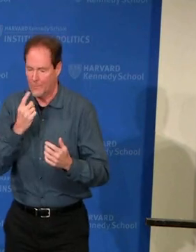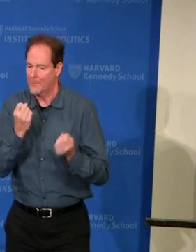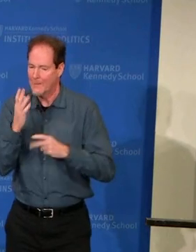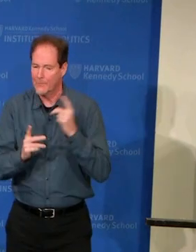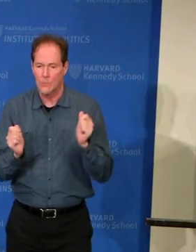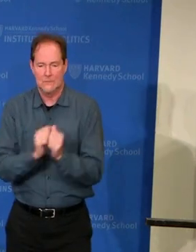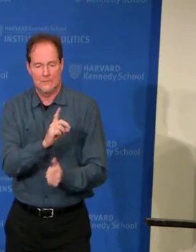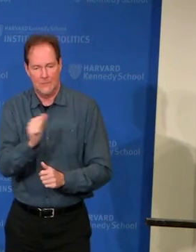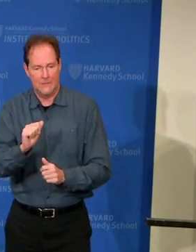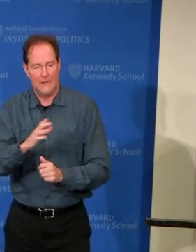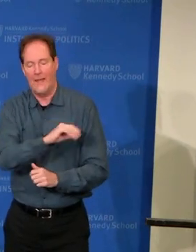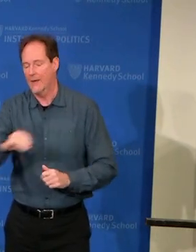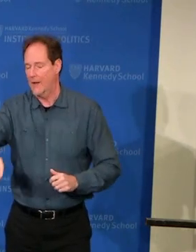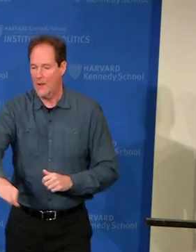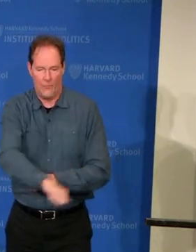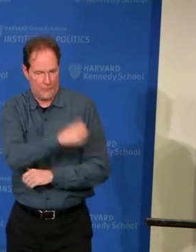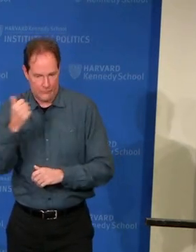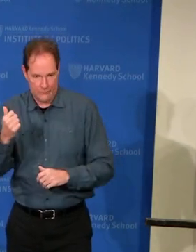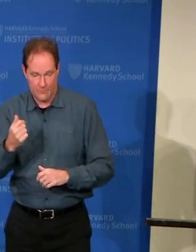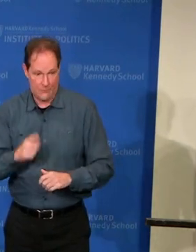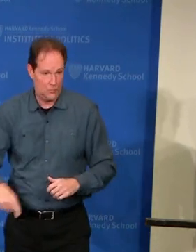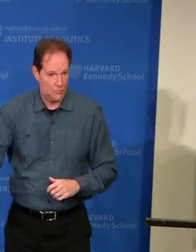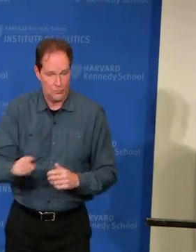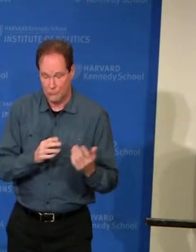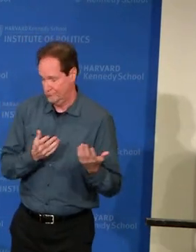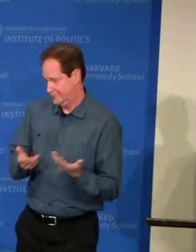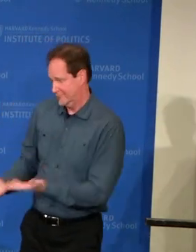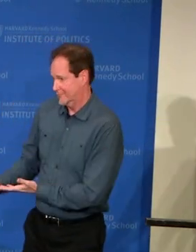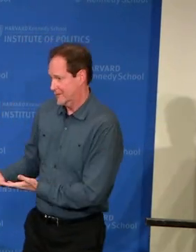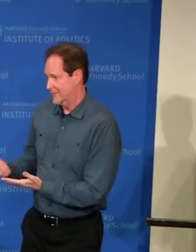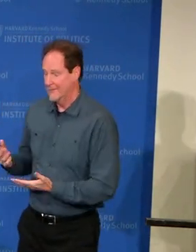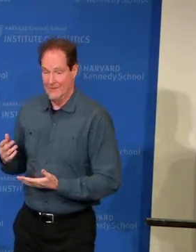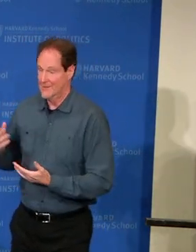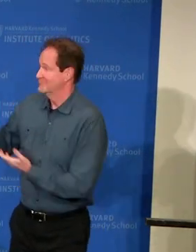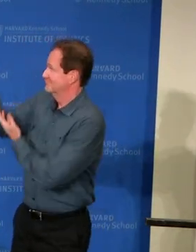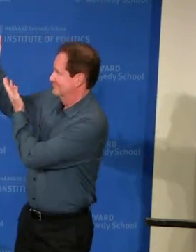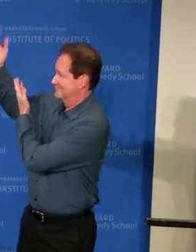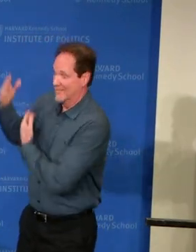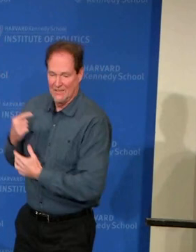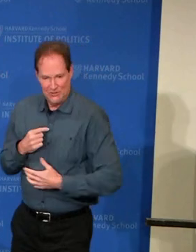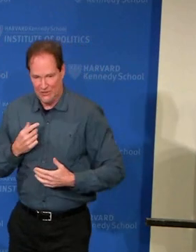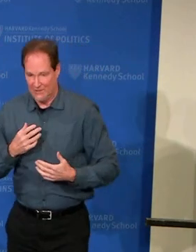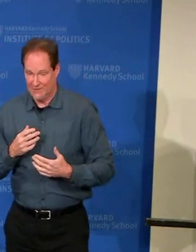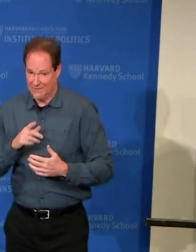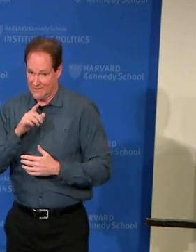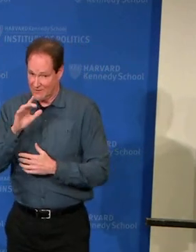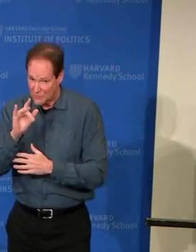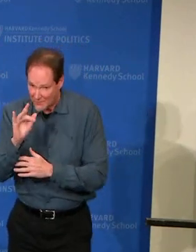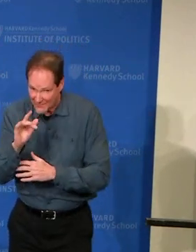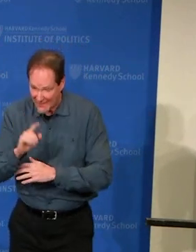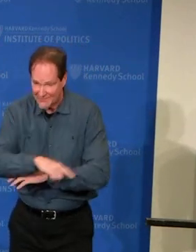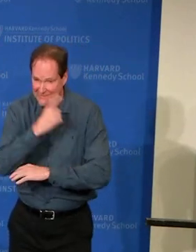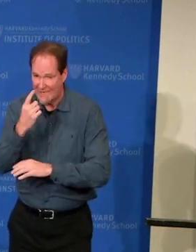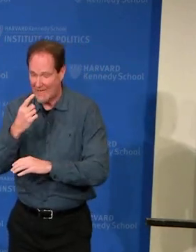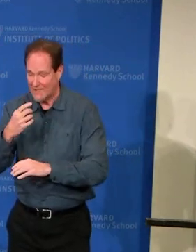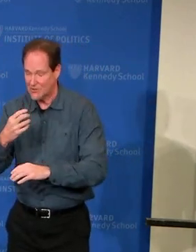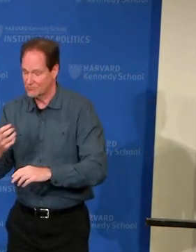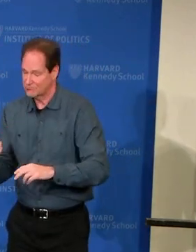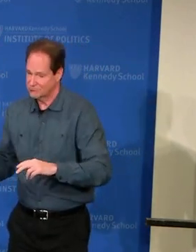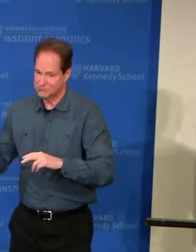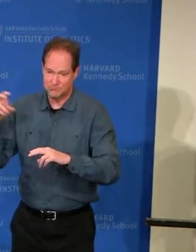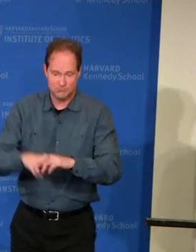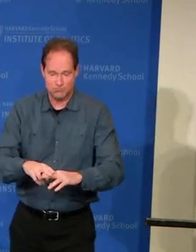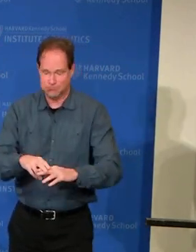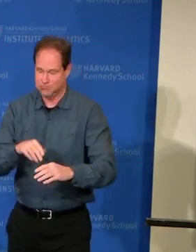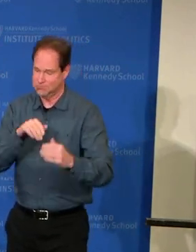others. As you saw, she led an amazing sit-in for 25 days to get the 501 protection